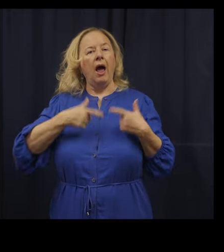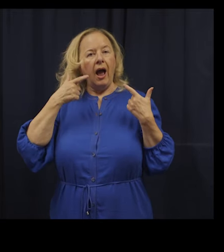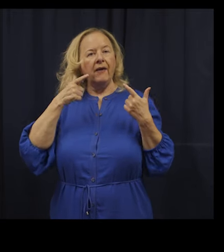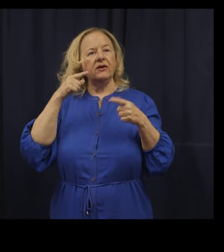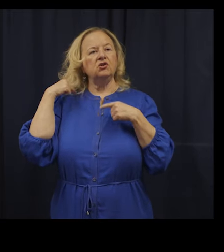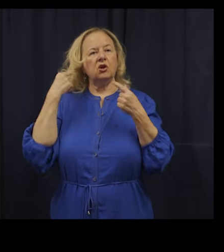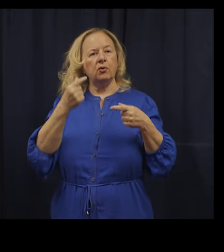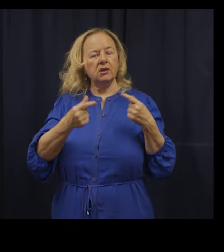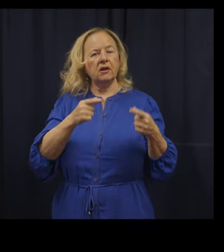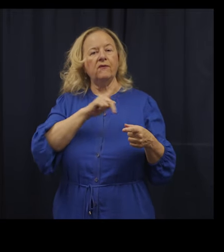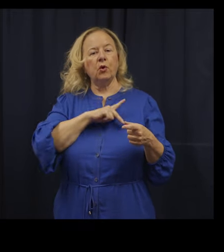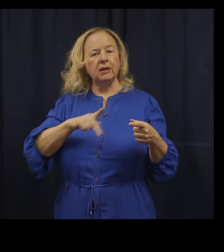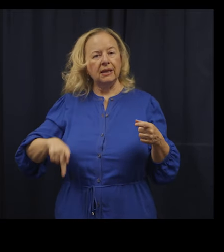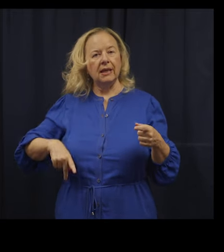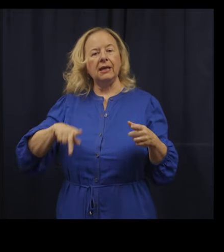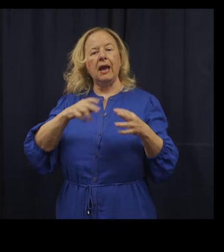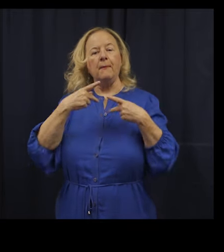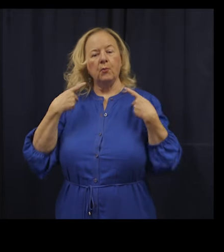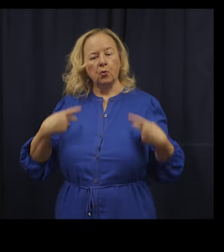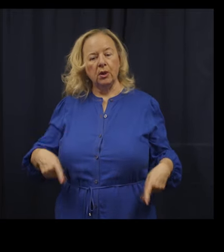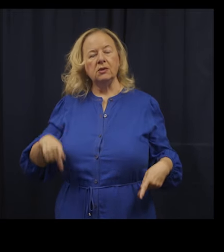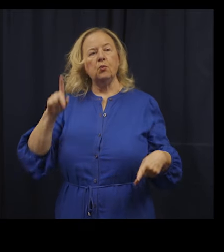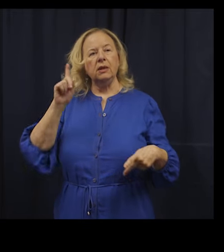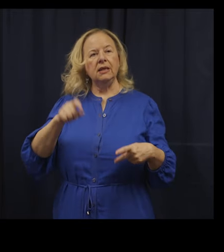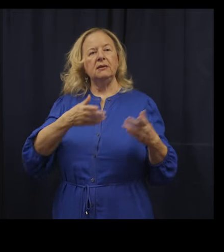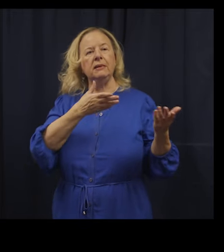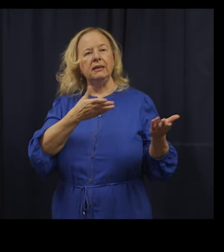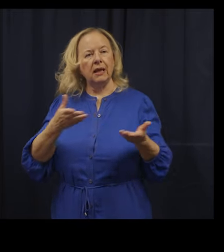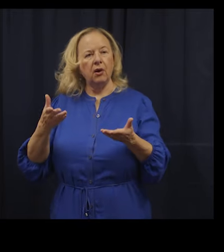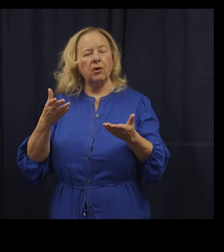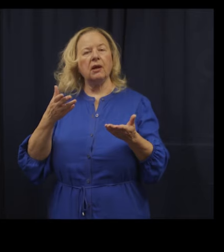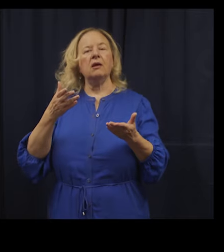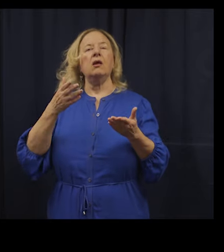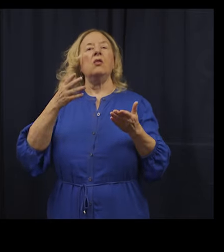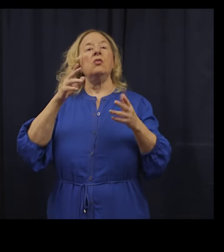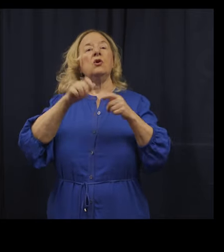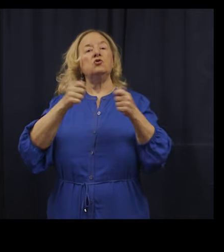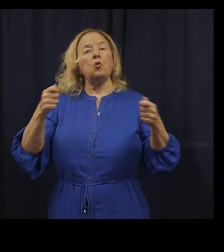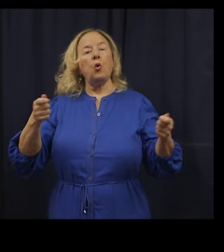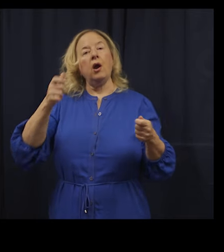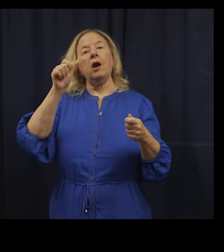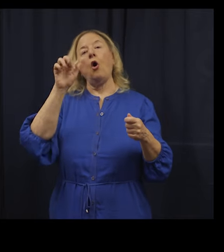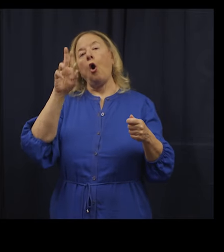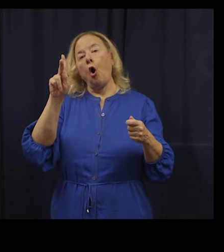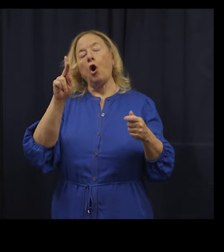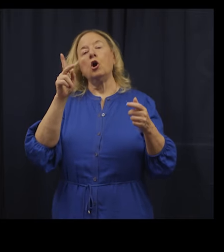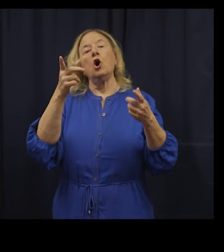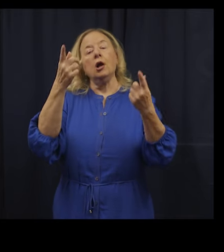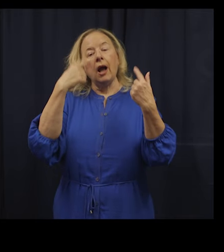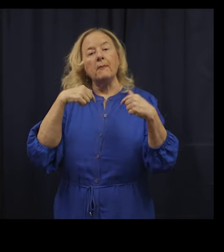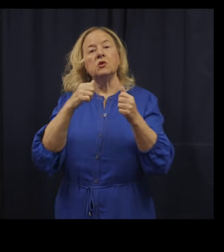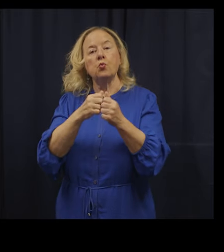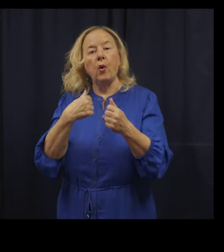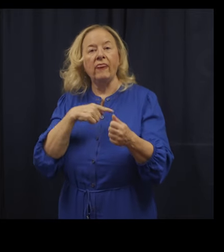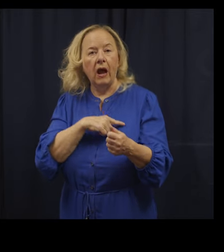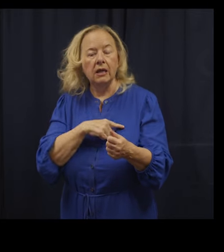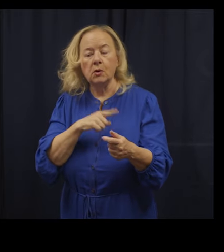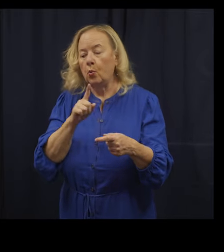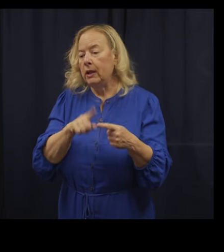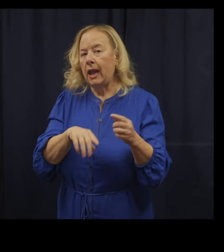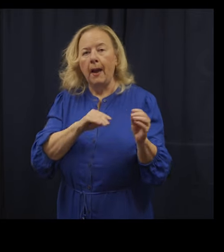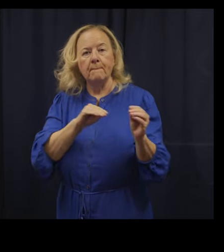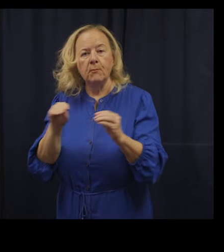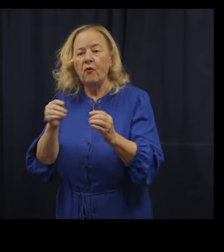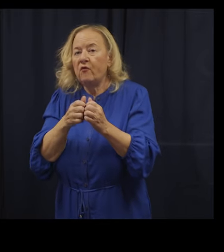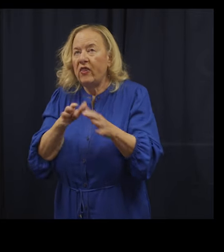If we're kings and priests, we need to be carrying the Torah, which is in the ark, with us everywhere we go. We can't move without